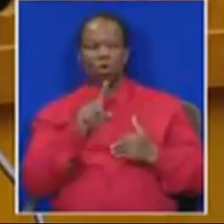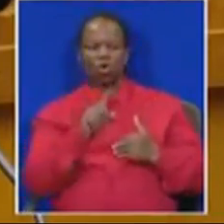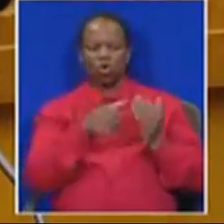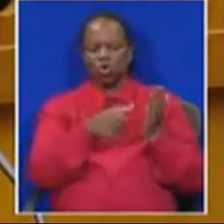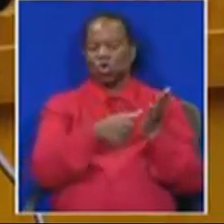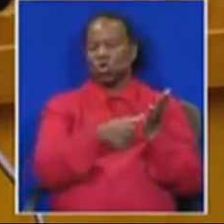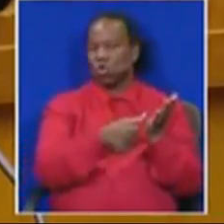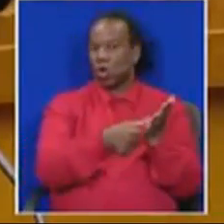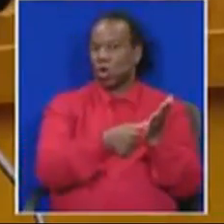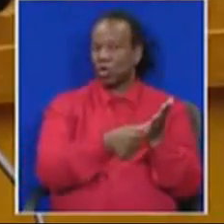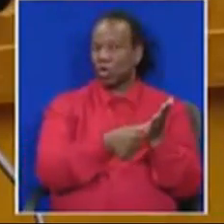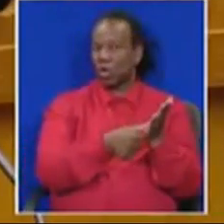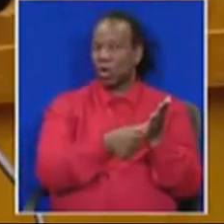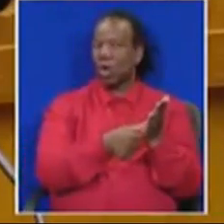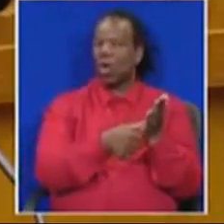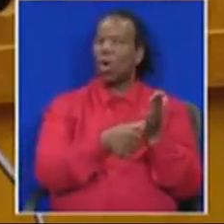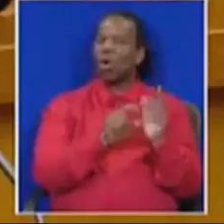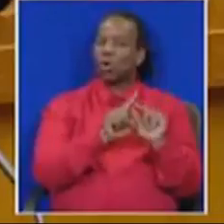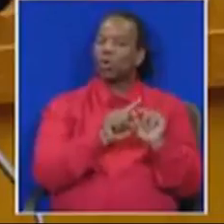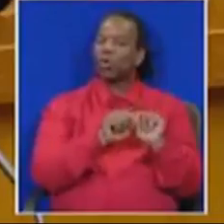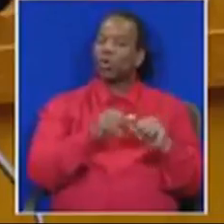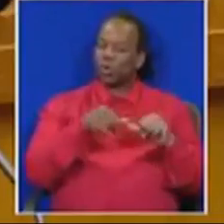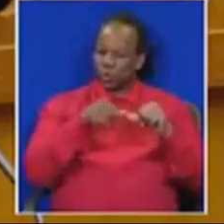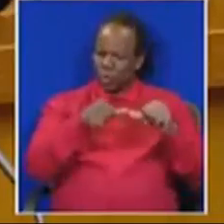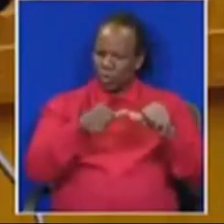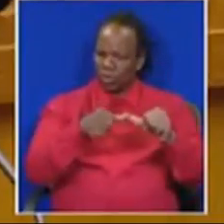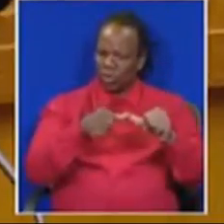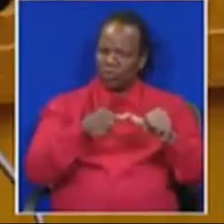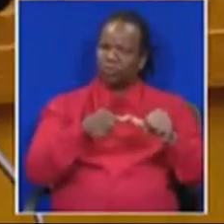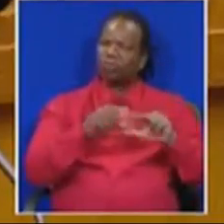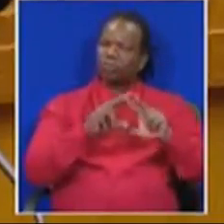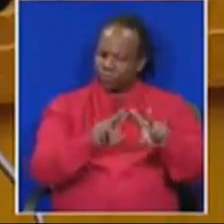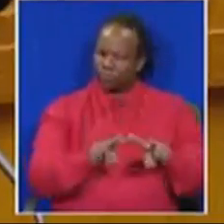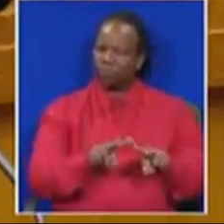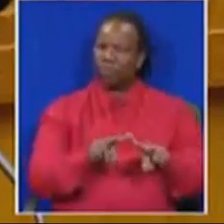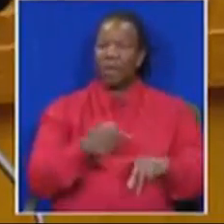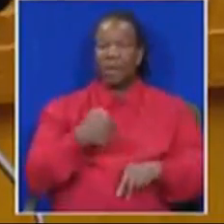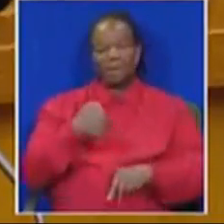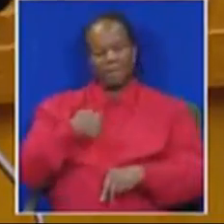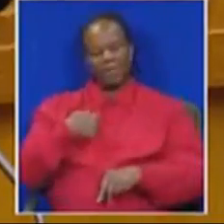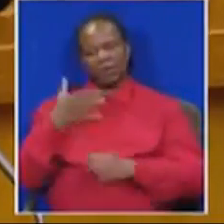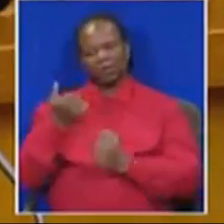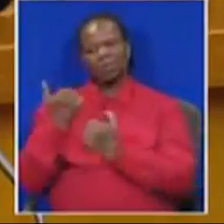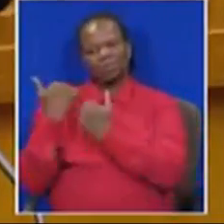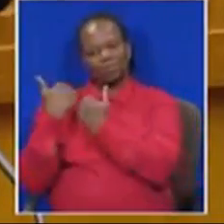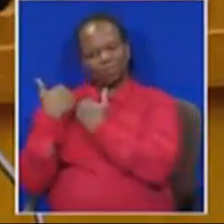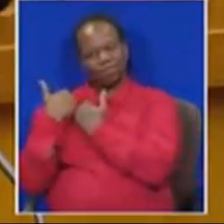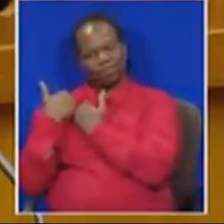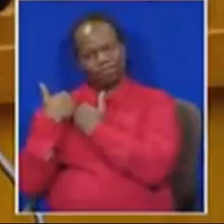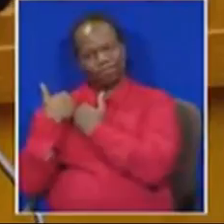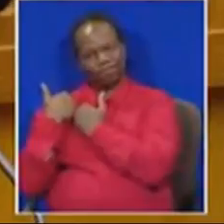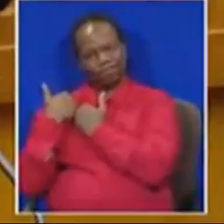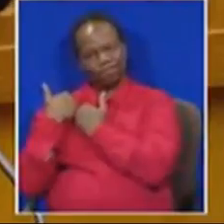efficient delivery of this critical service, and I will take action to ensure no person in